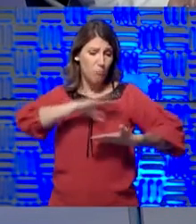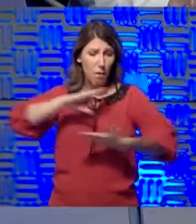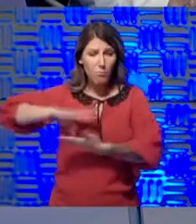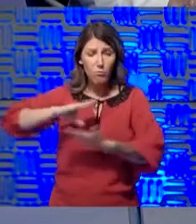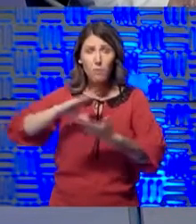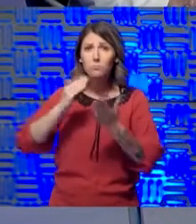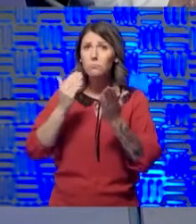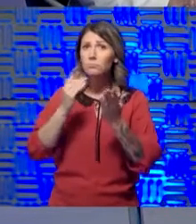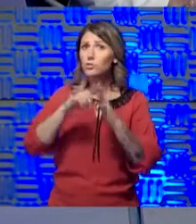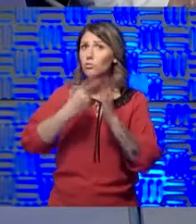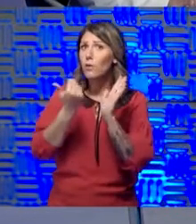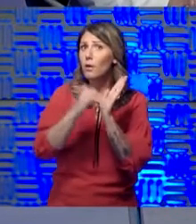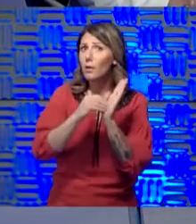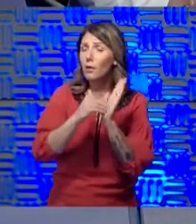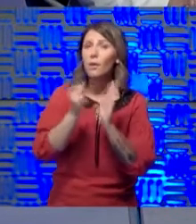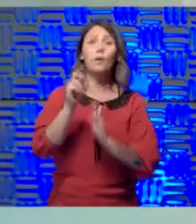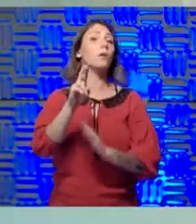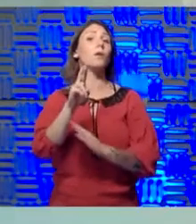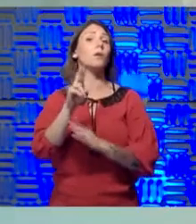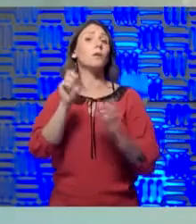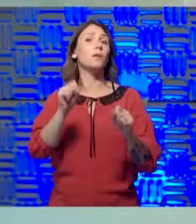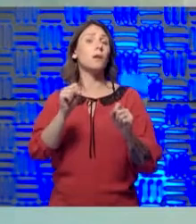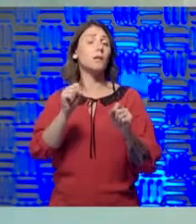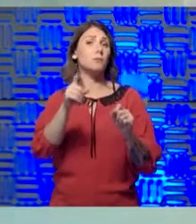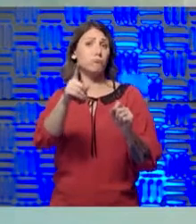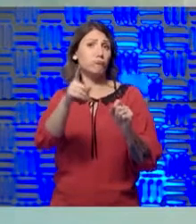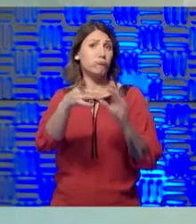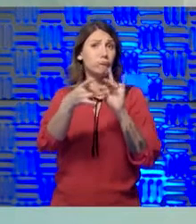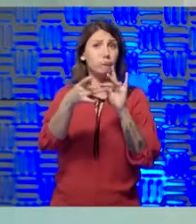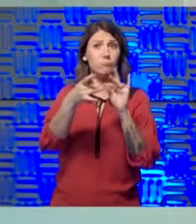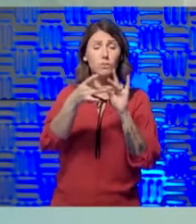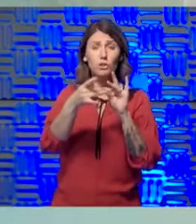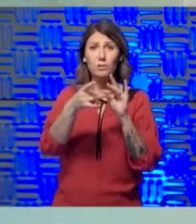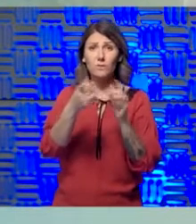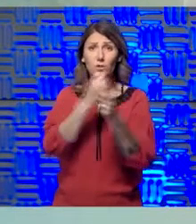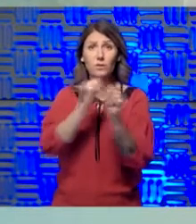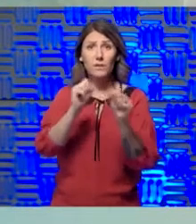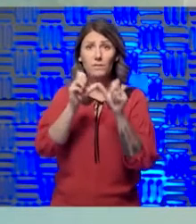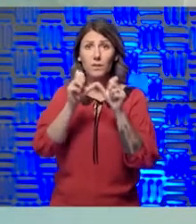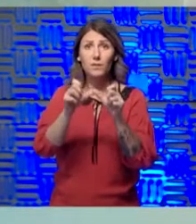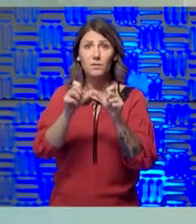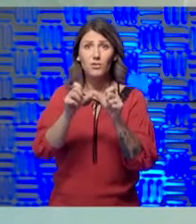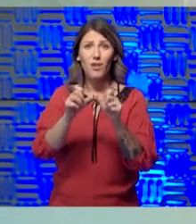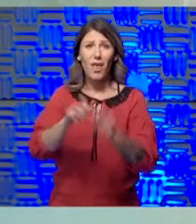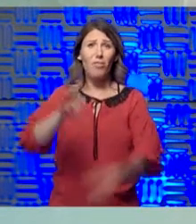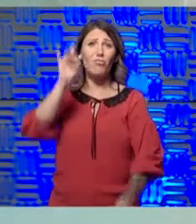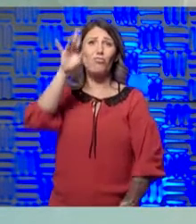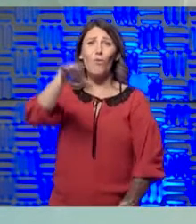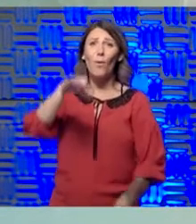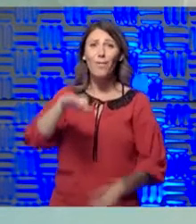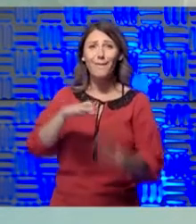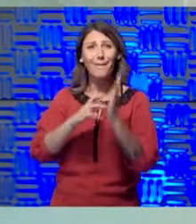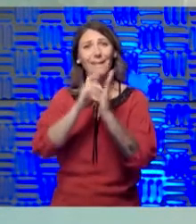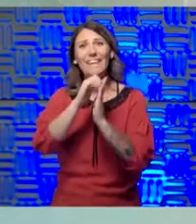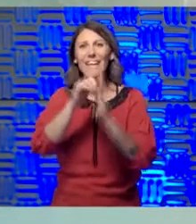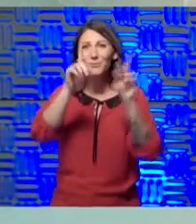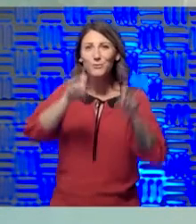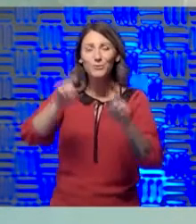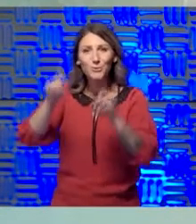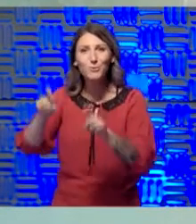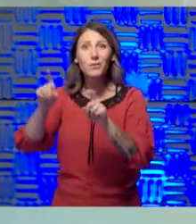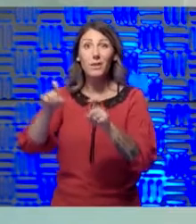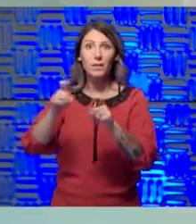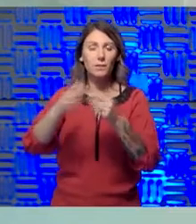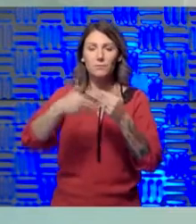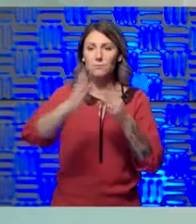the daily radiation treatments? Are they safe to continue? Yeah, great questions. Sure. And throw the cancer screening stuff in there as beyond